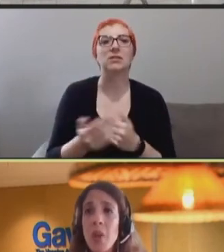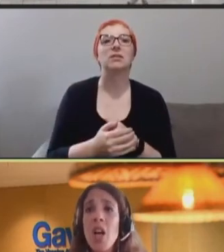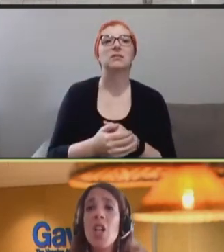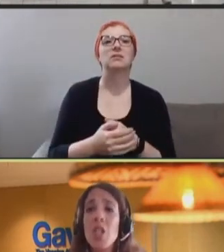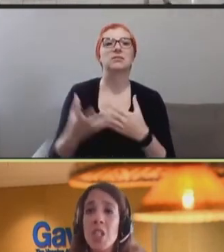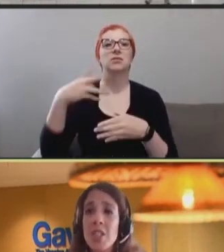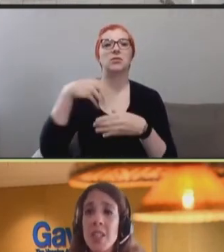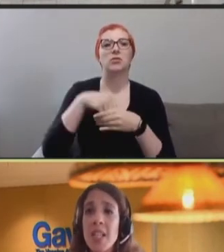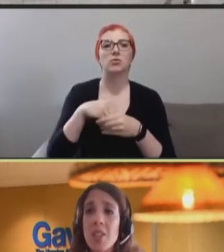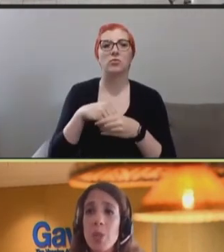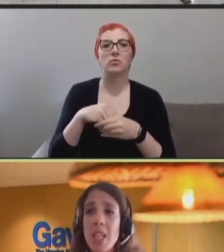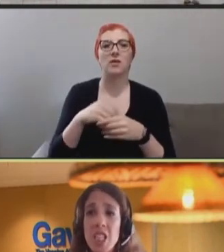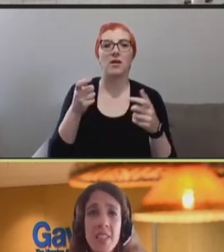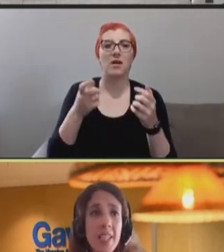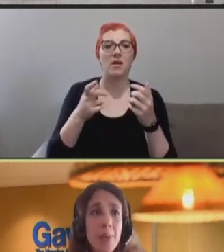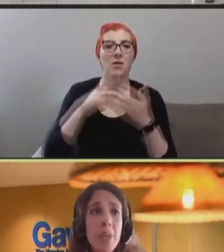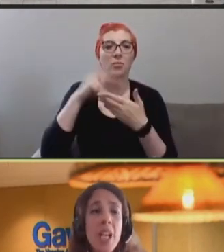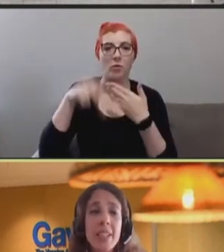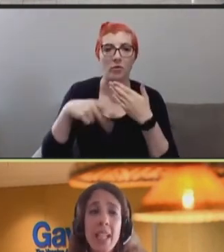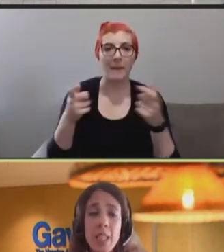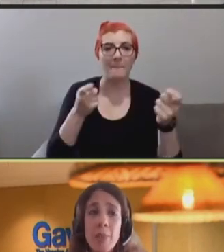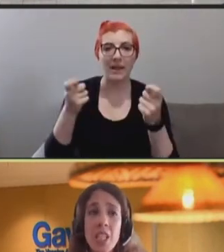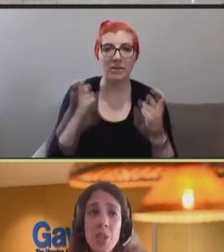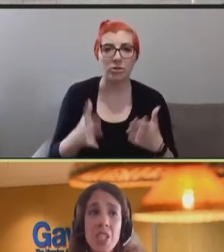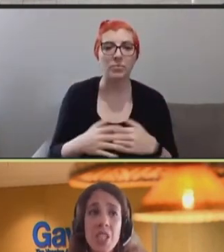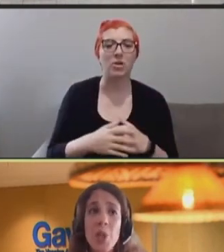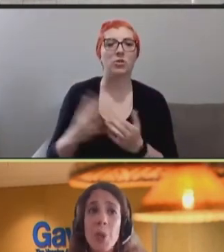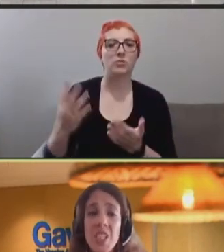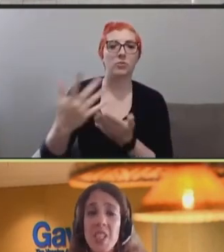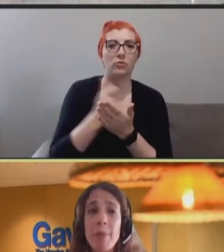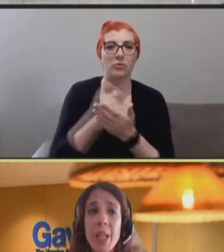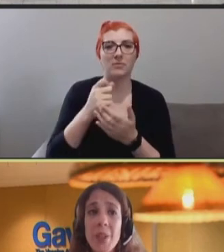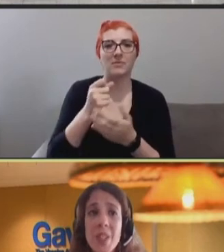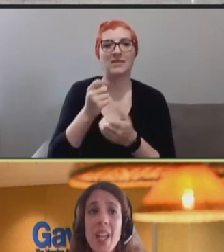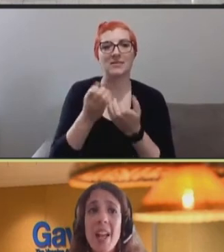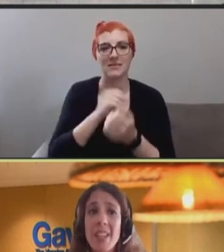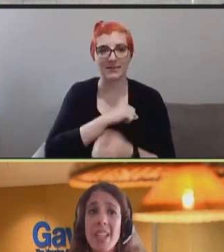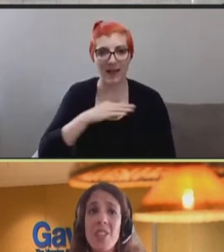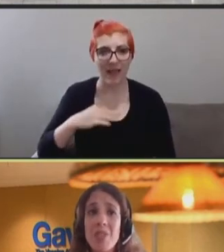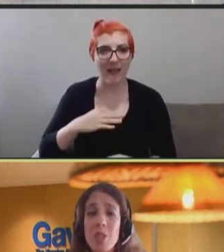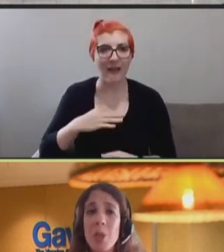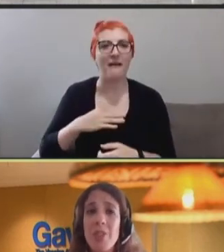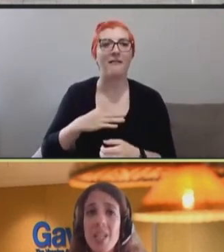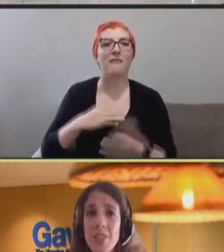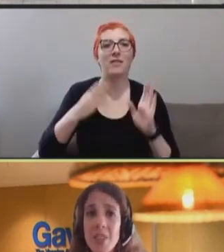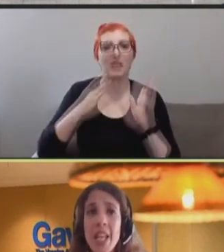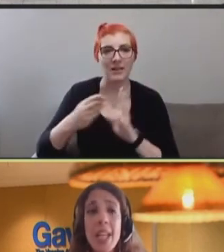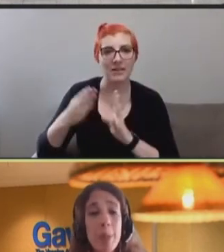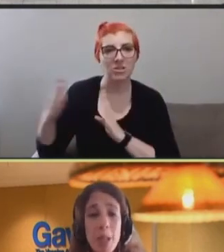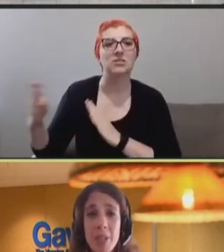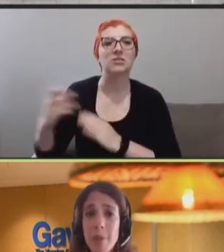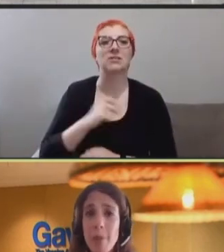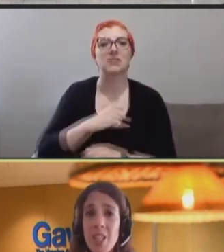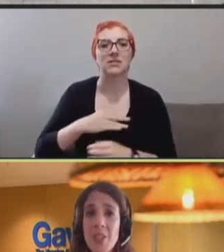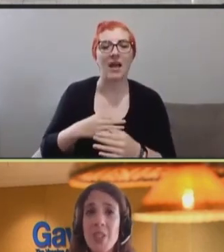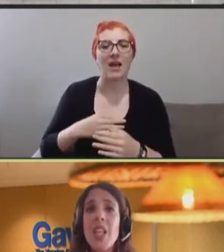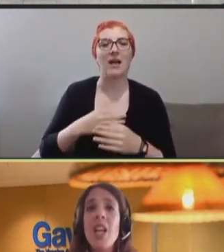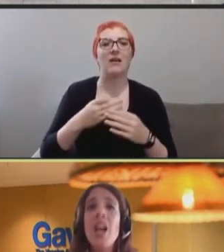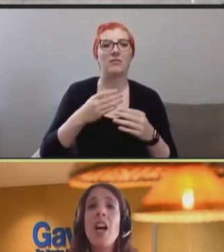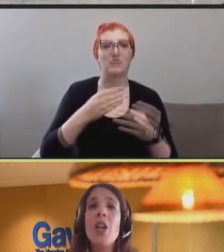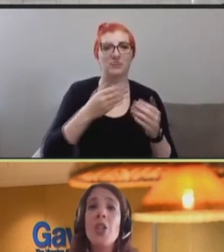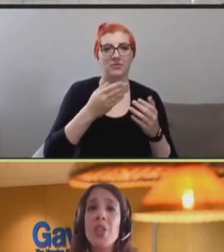staff, logistics and supply chain staff, data managers, senior policymakers, healthcare service providers, implementing